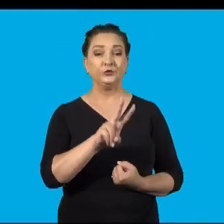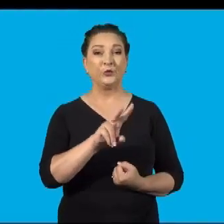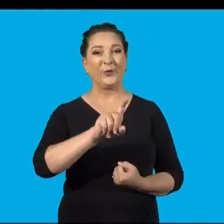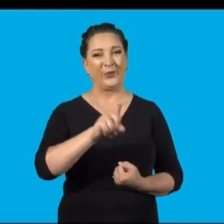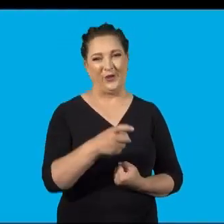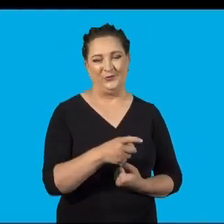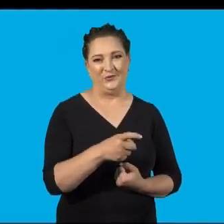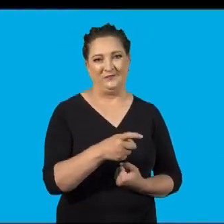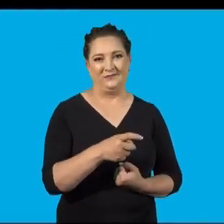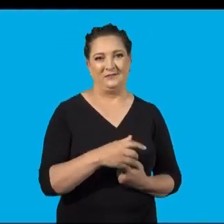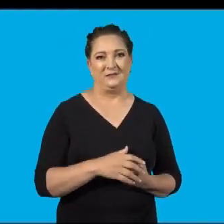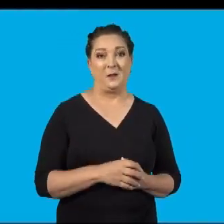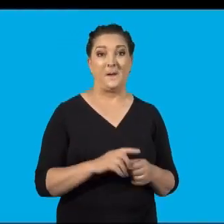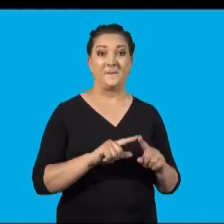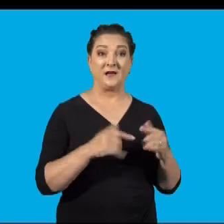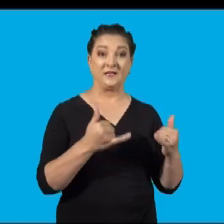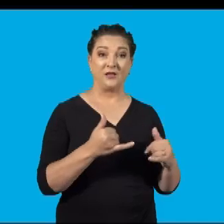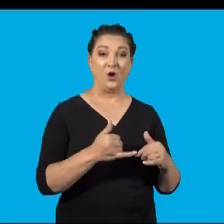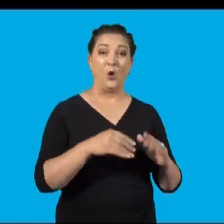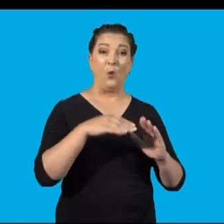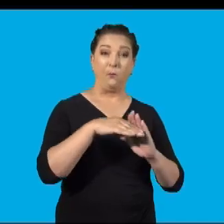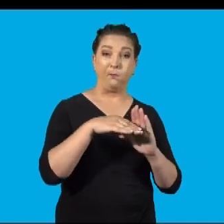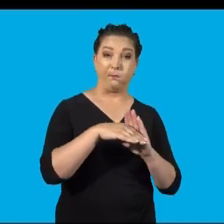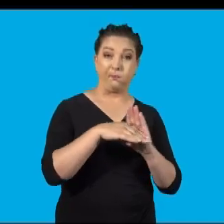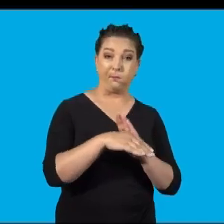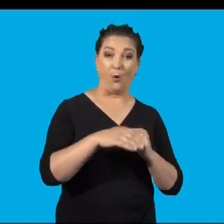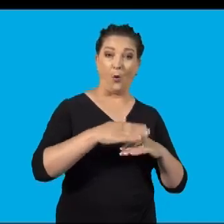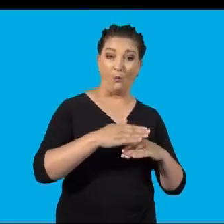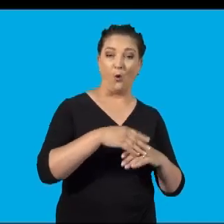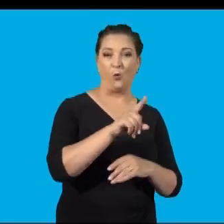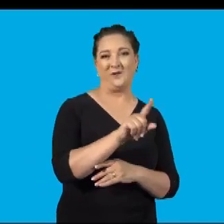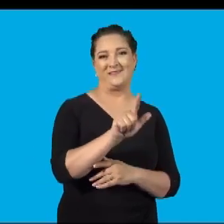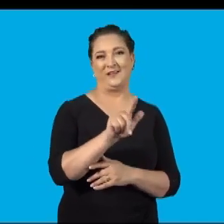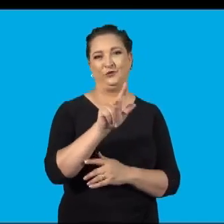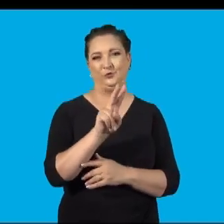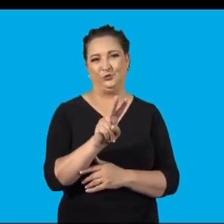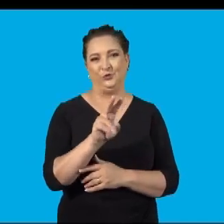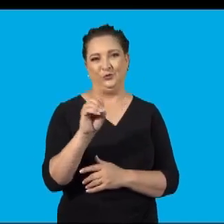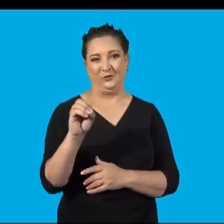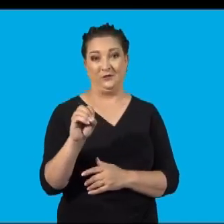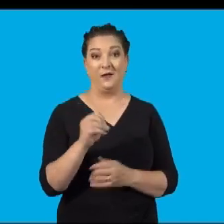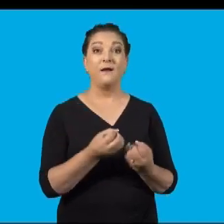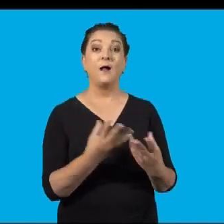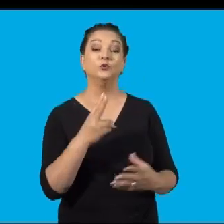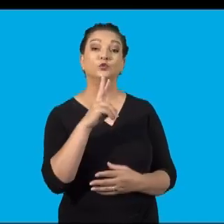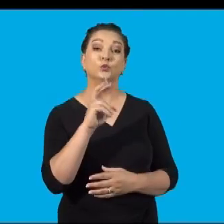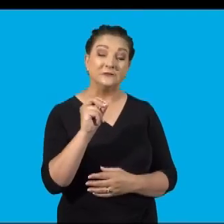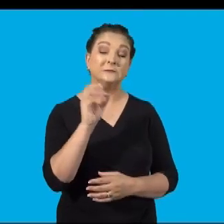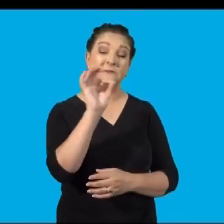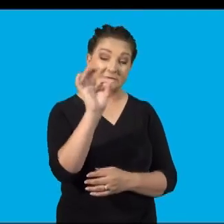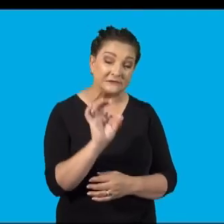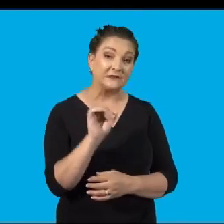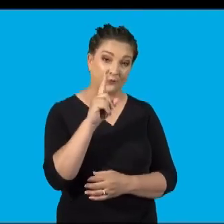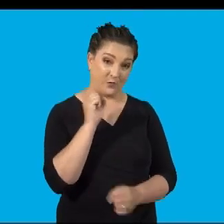252,000. Its accumulated depreciation was 172, and vehicles are depreciated at 20% per annum on carrying